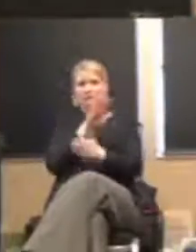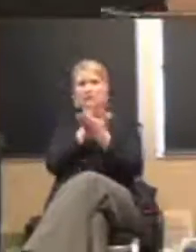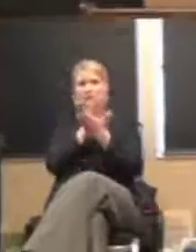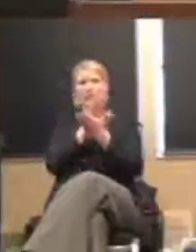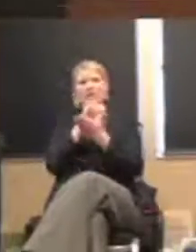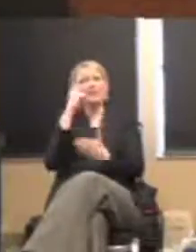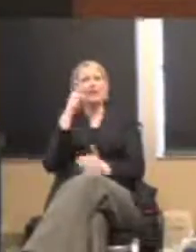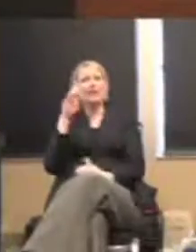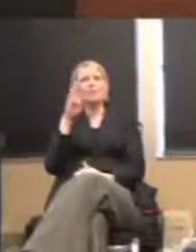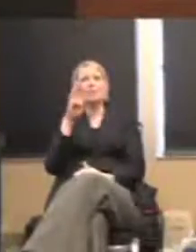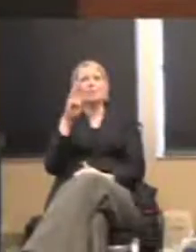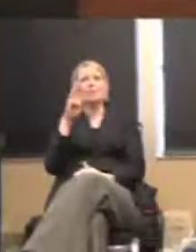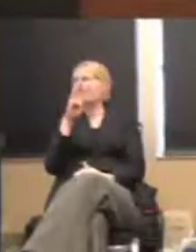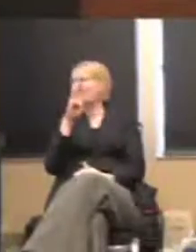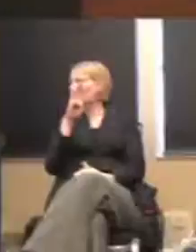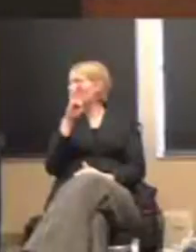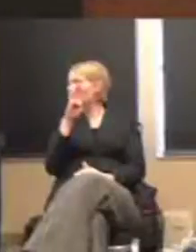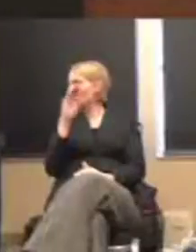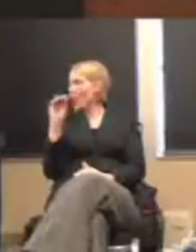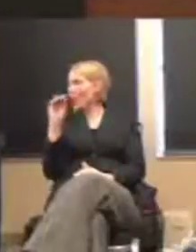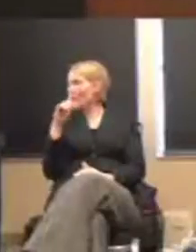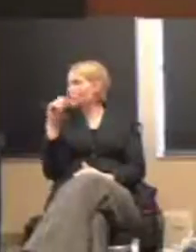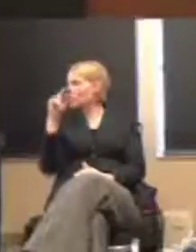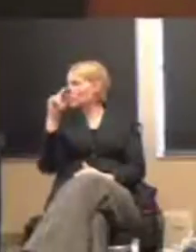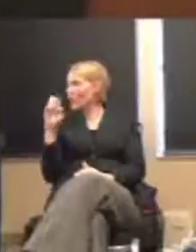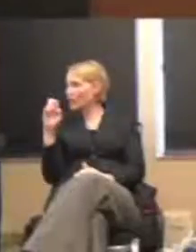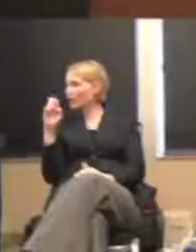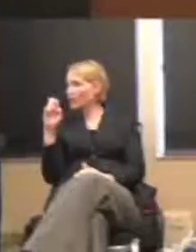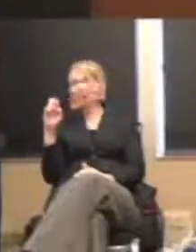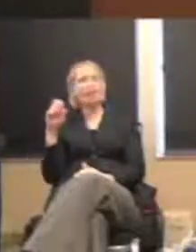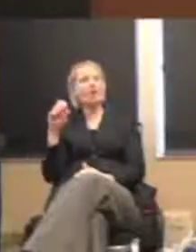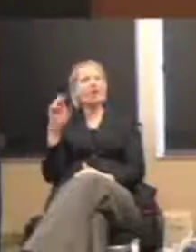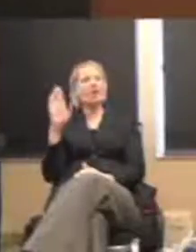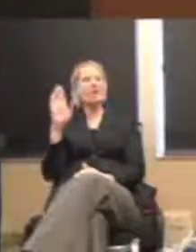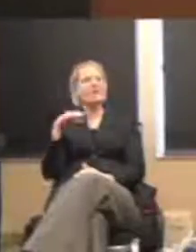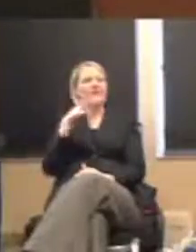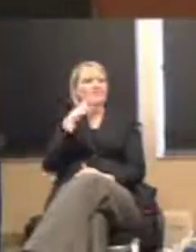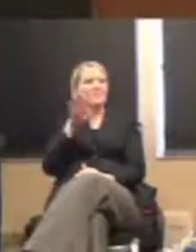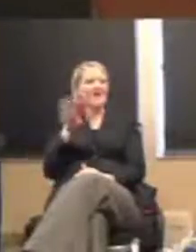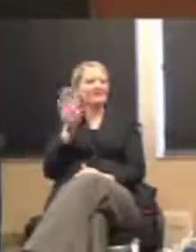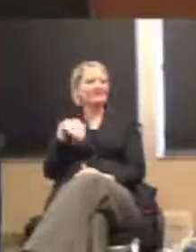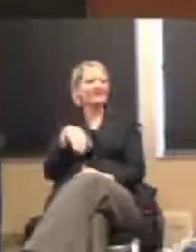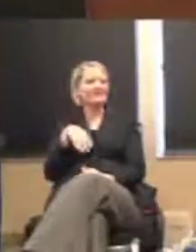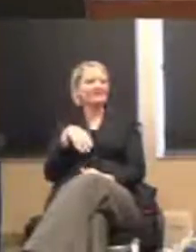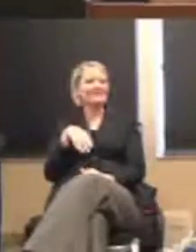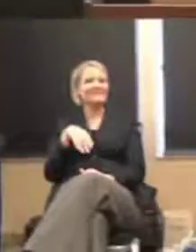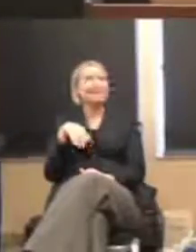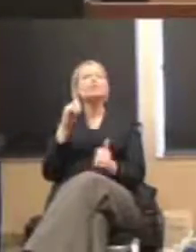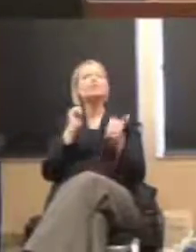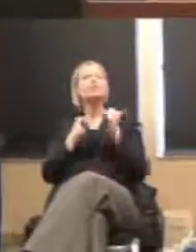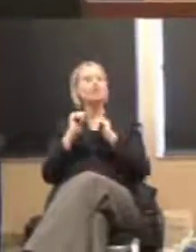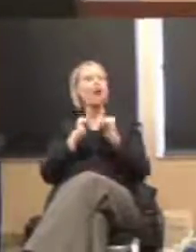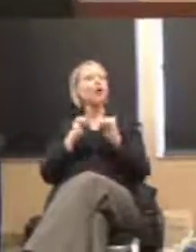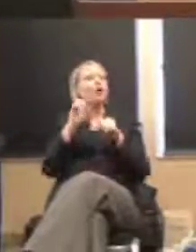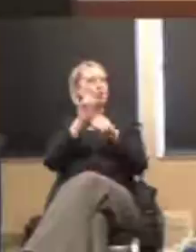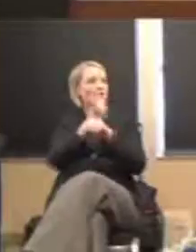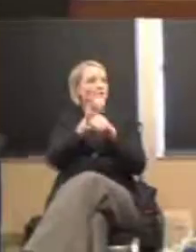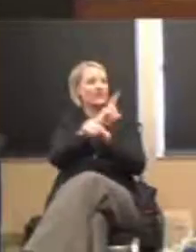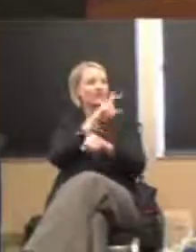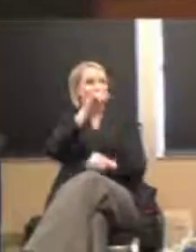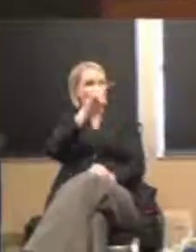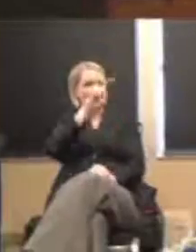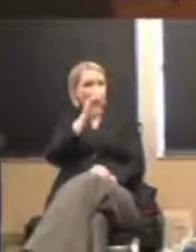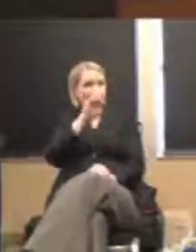zone. If you all have that, you don't have that. Okay, never mind. It's a show that actually uses zones of regulation.